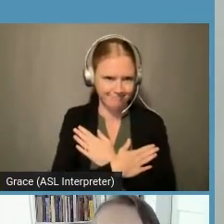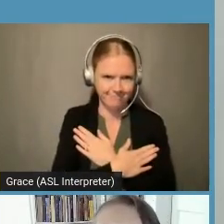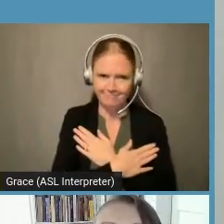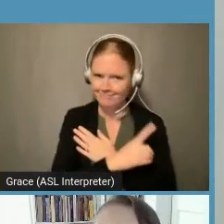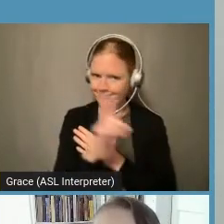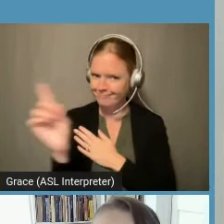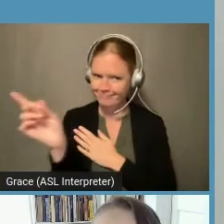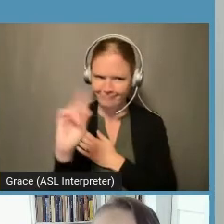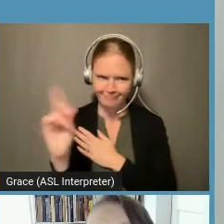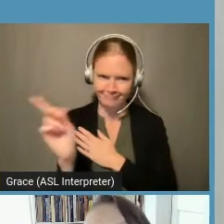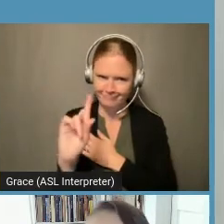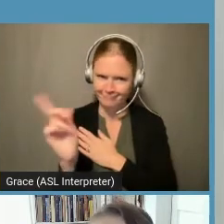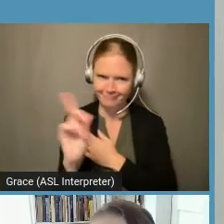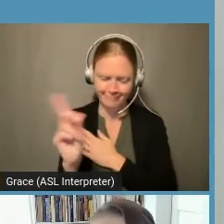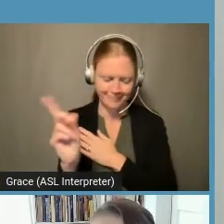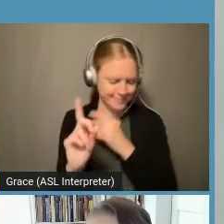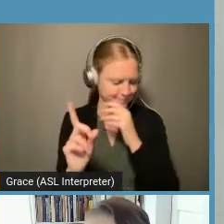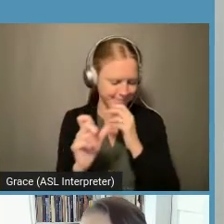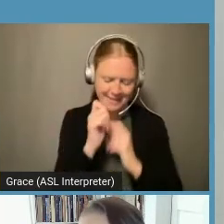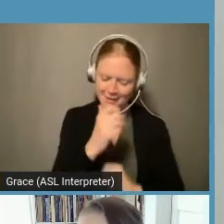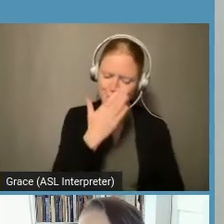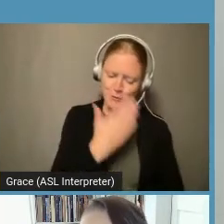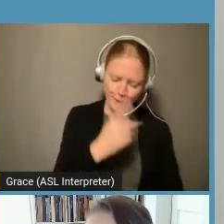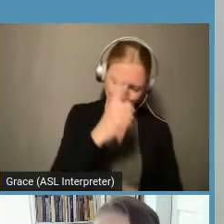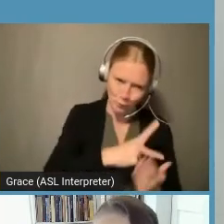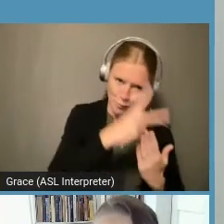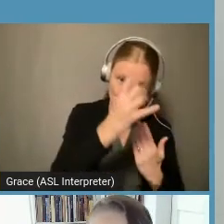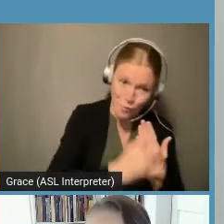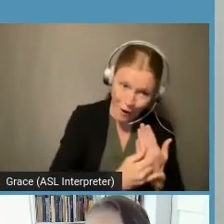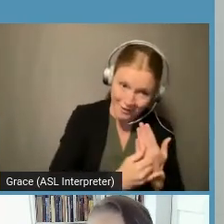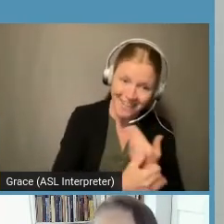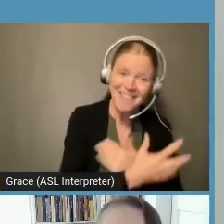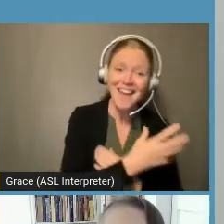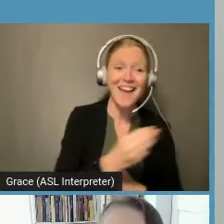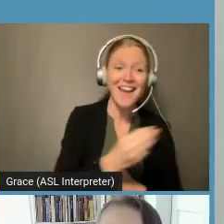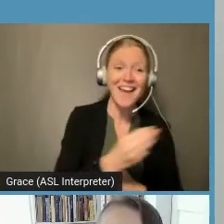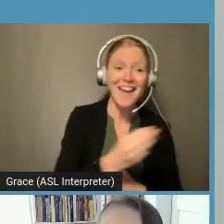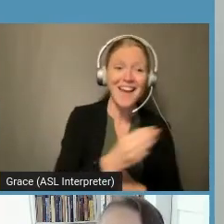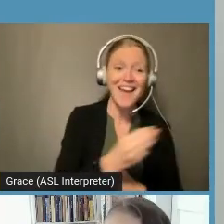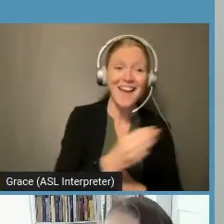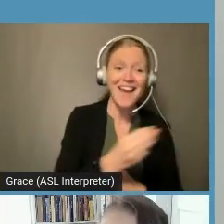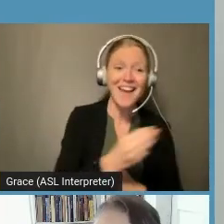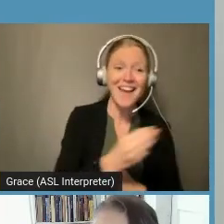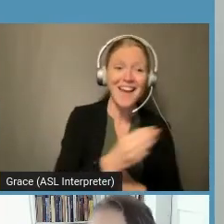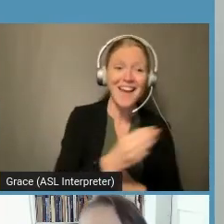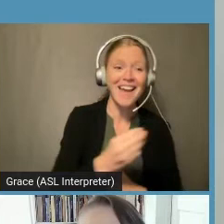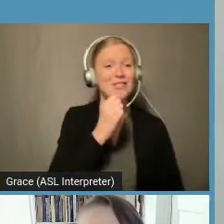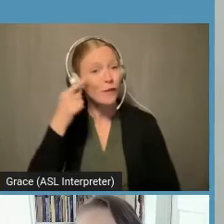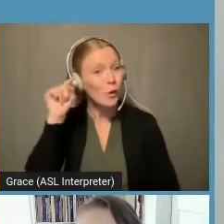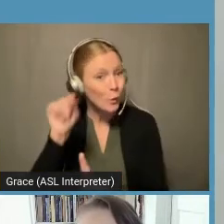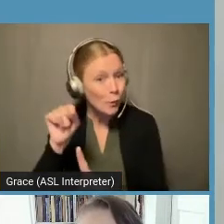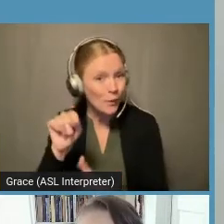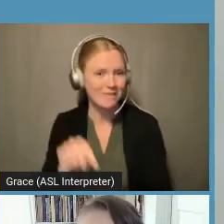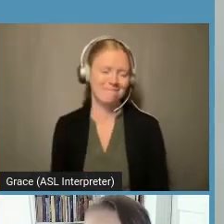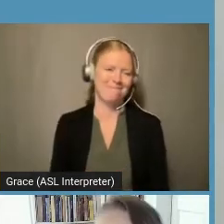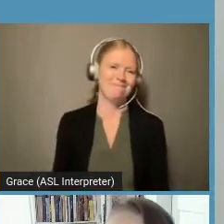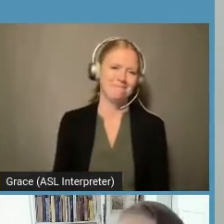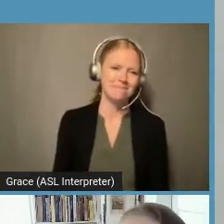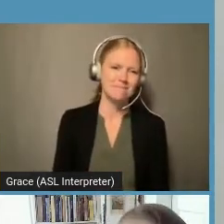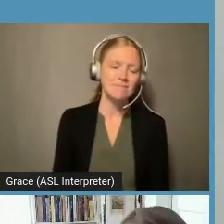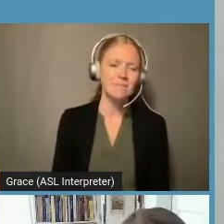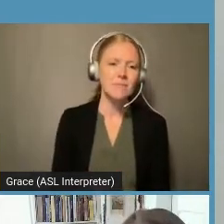good for your project getting done, or you coming to the end of that project in your best